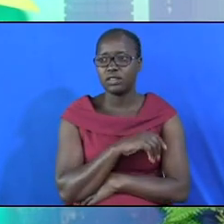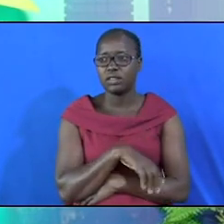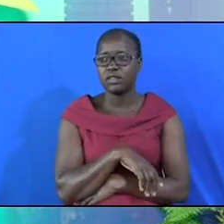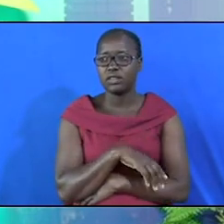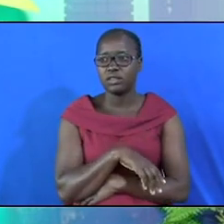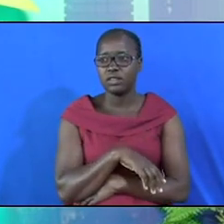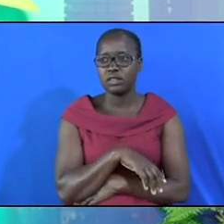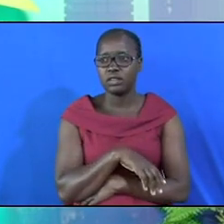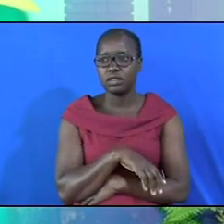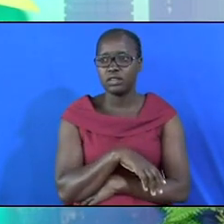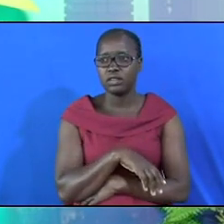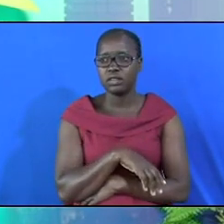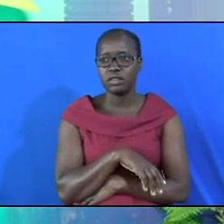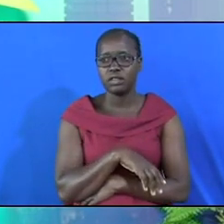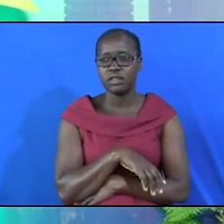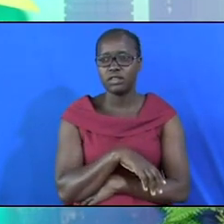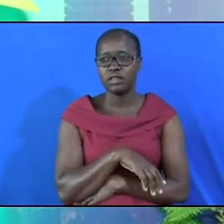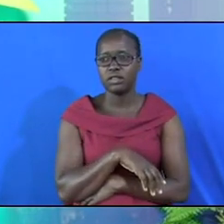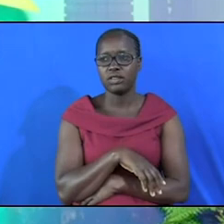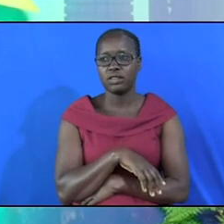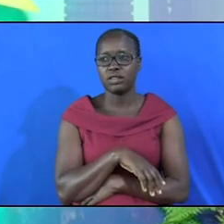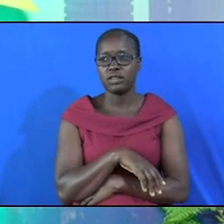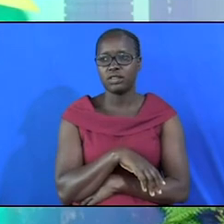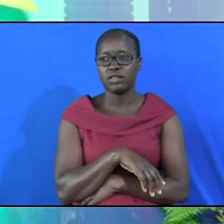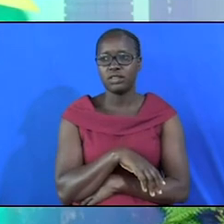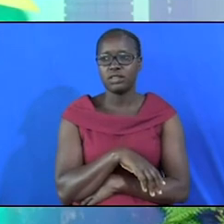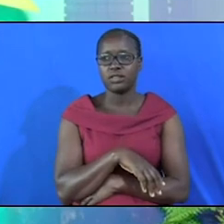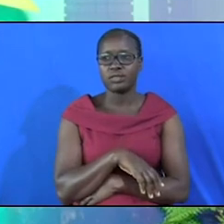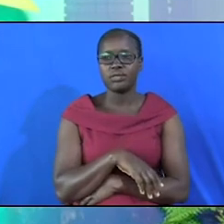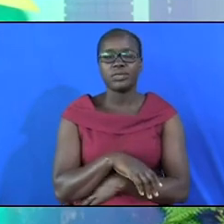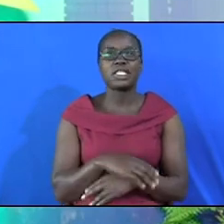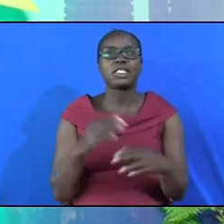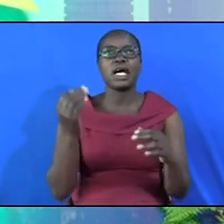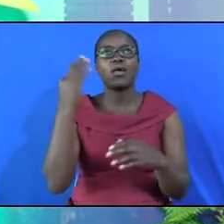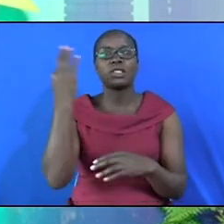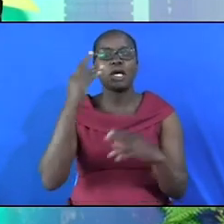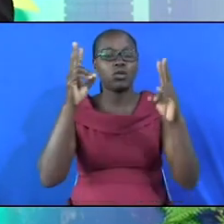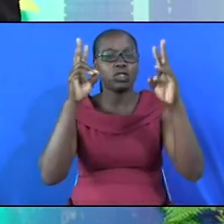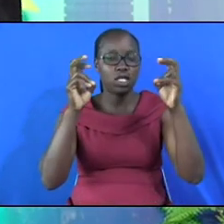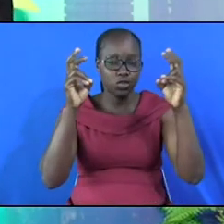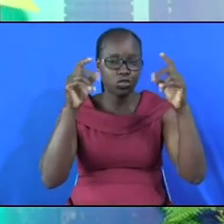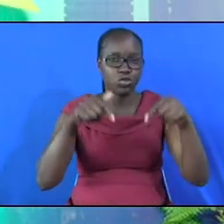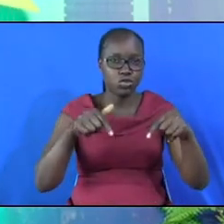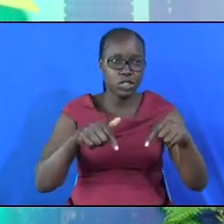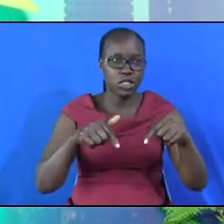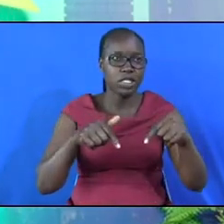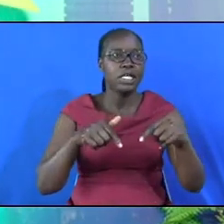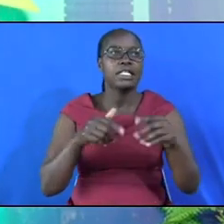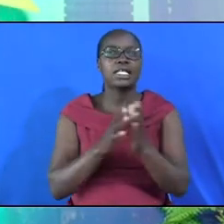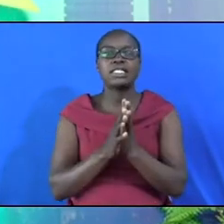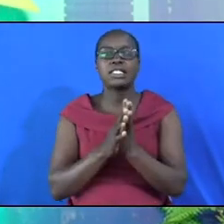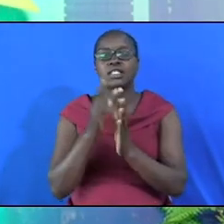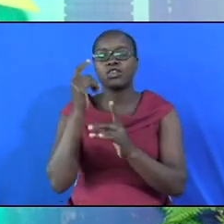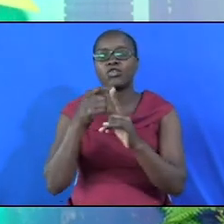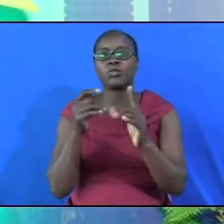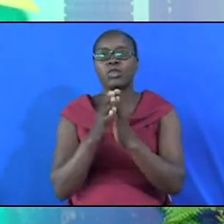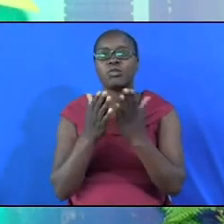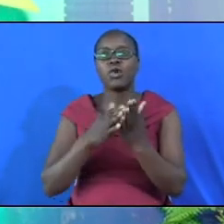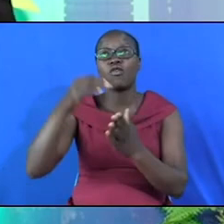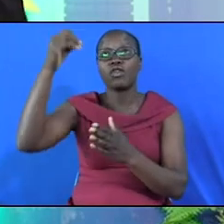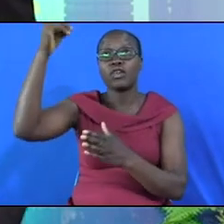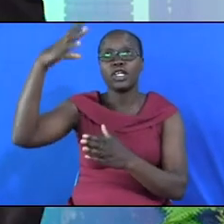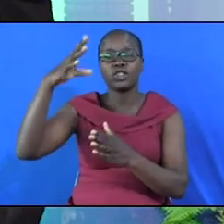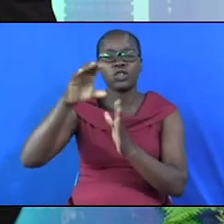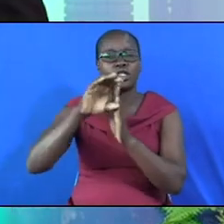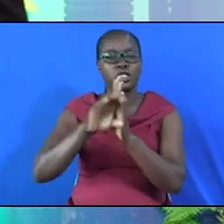Yes, will you be missed? That is our sermon title, and that is a thought that I want to draw from the book of